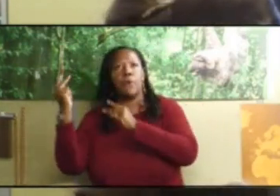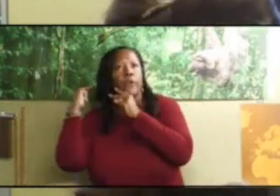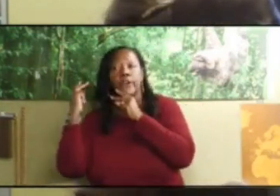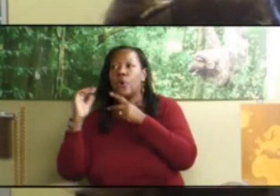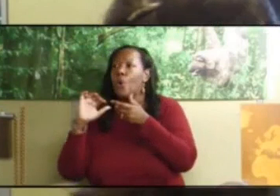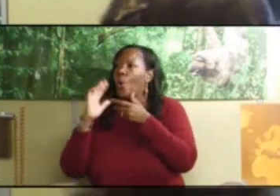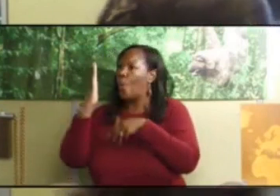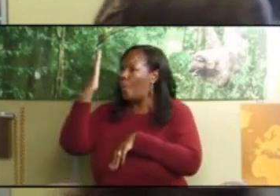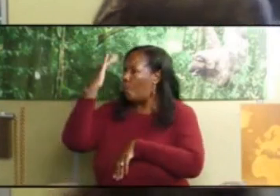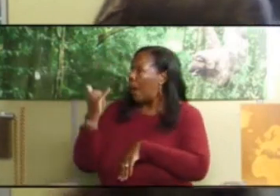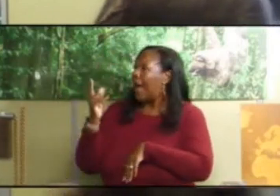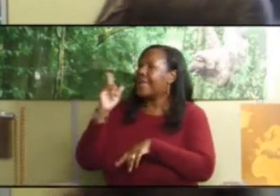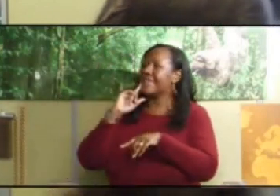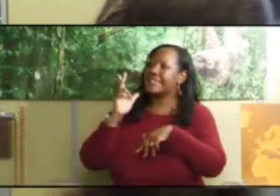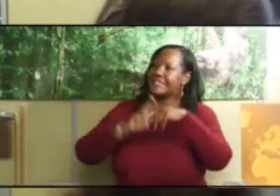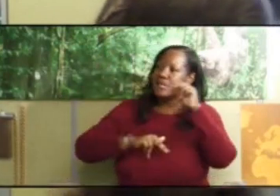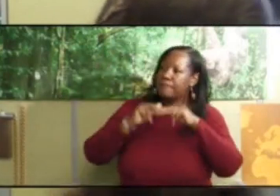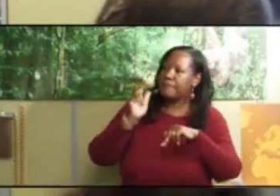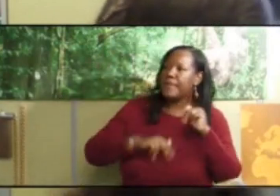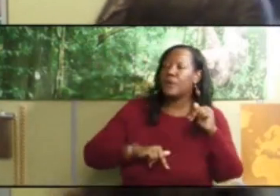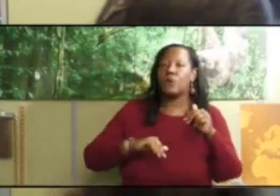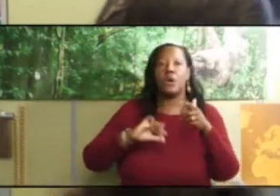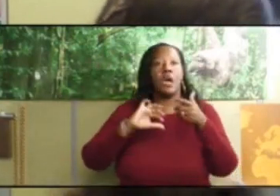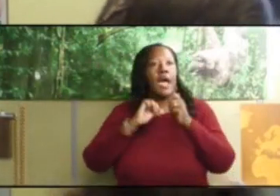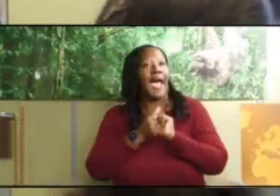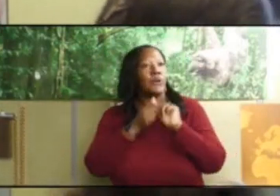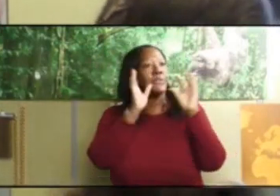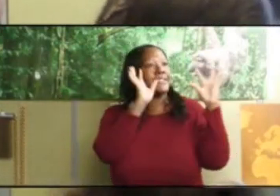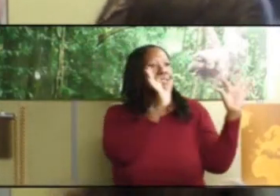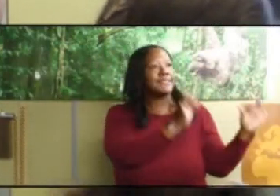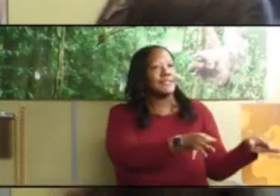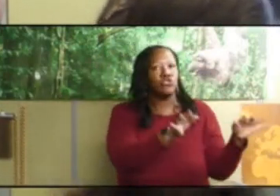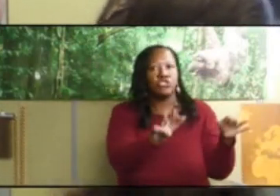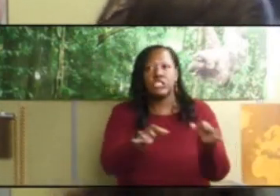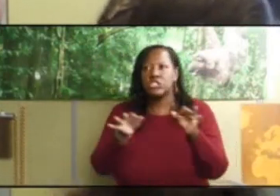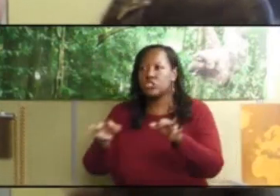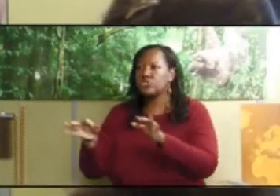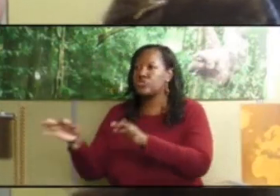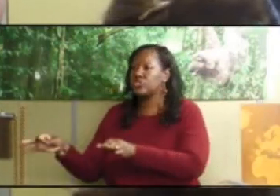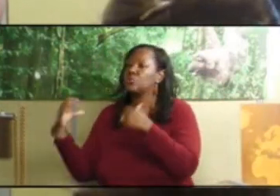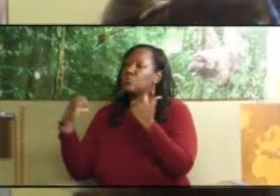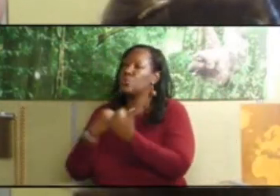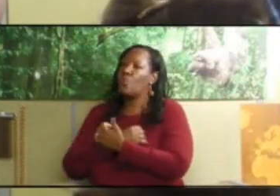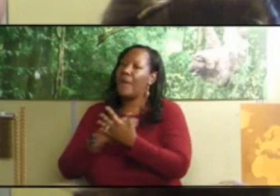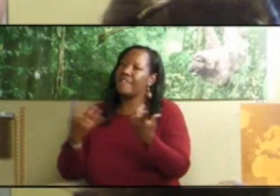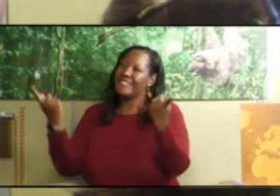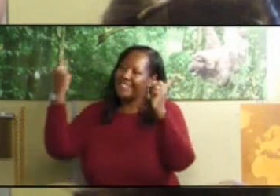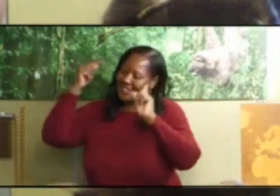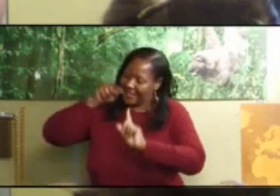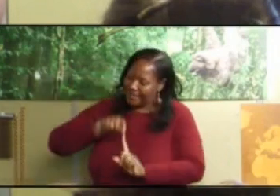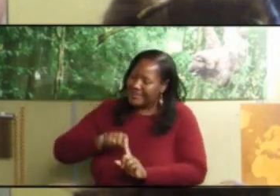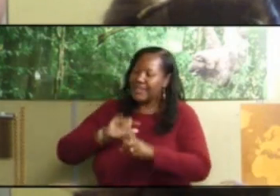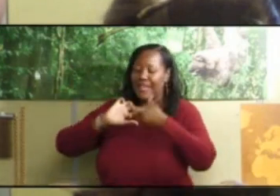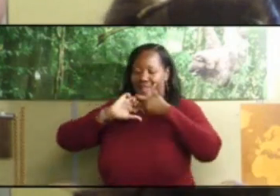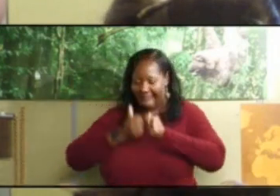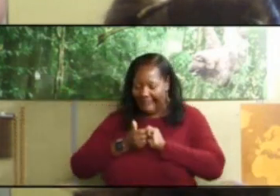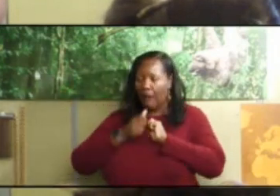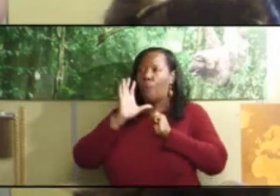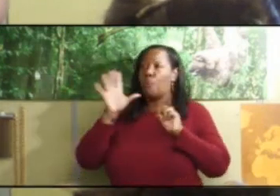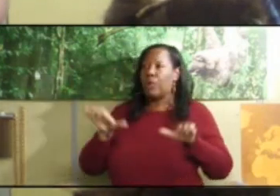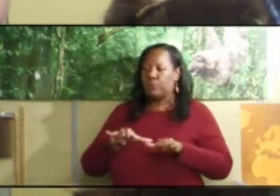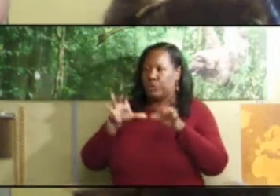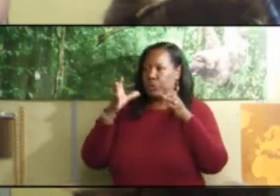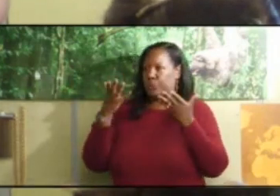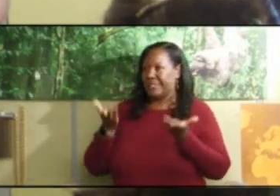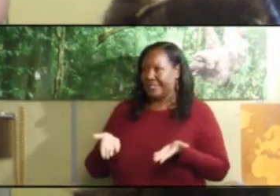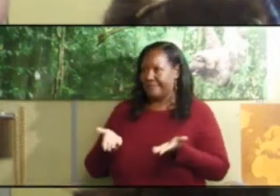those decisions happen? So everything in there really came down to a question-based, how are we going to do this?